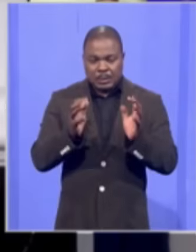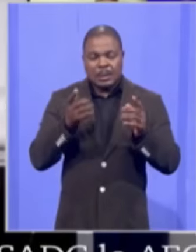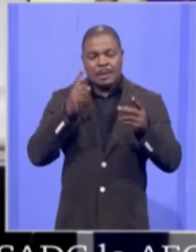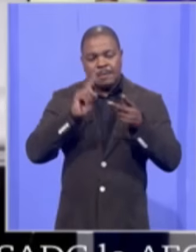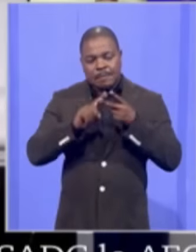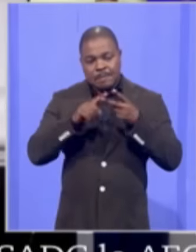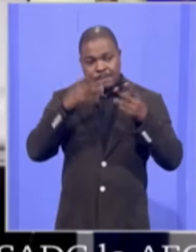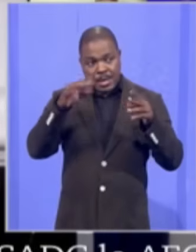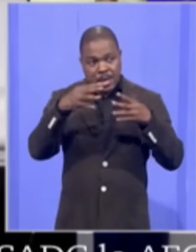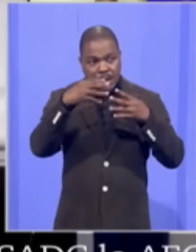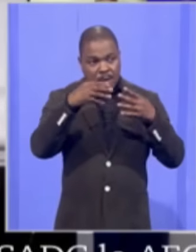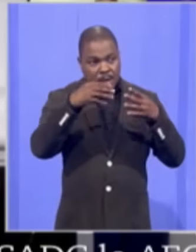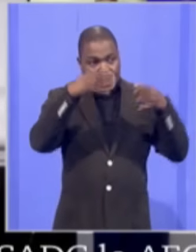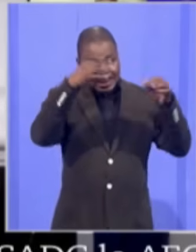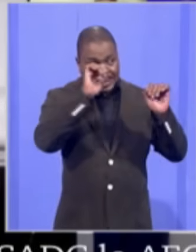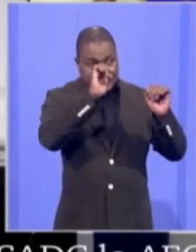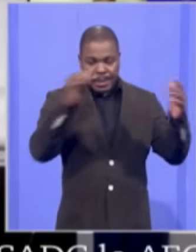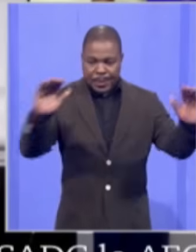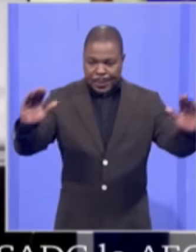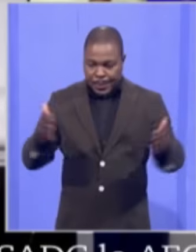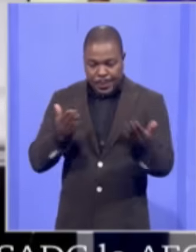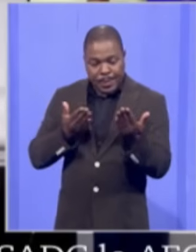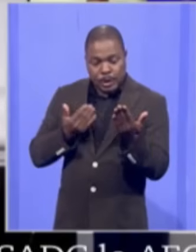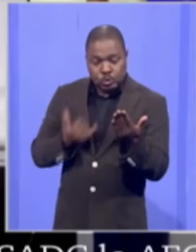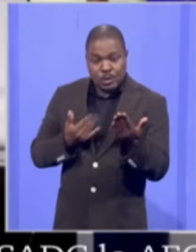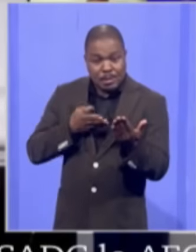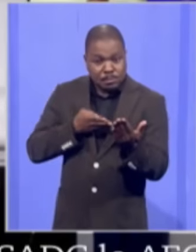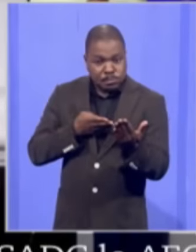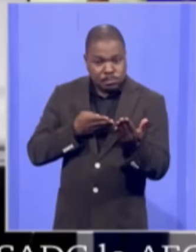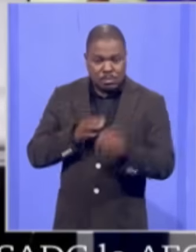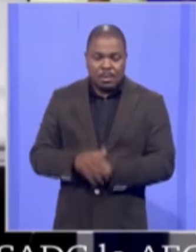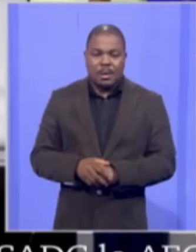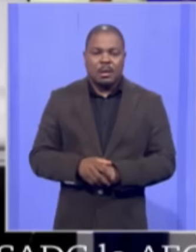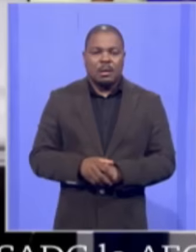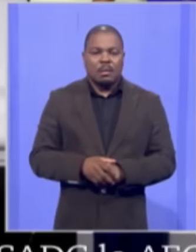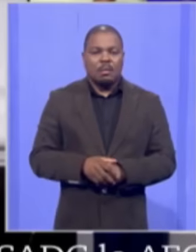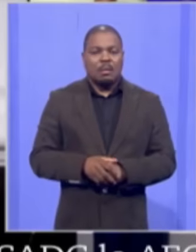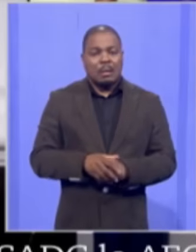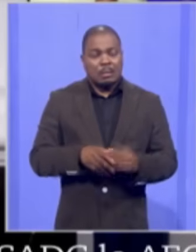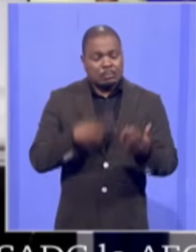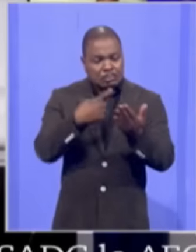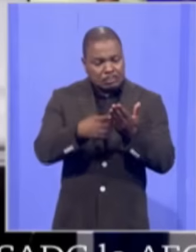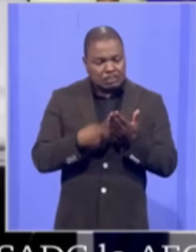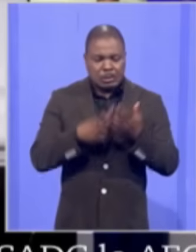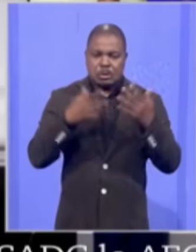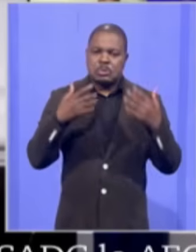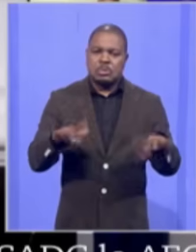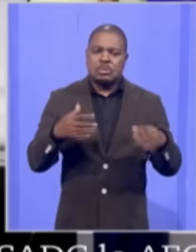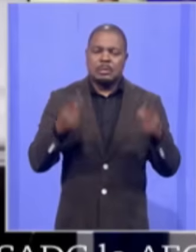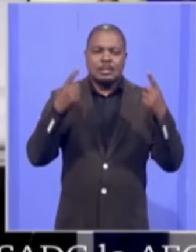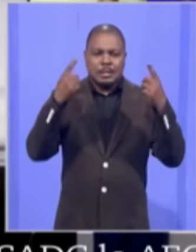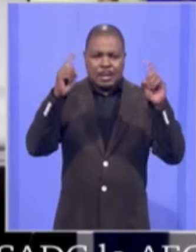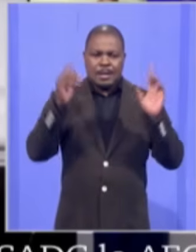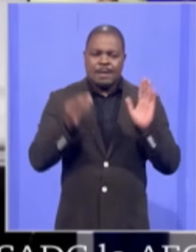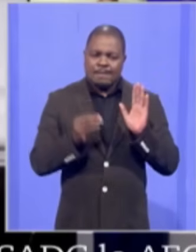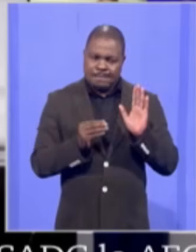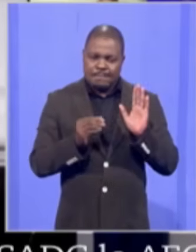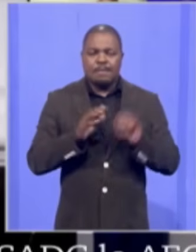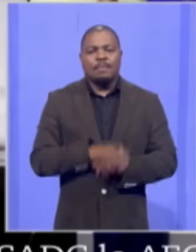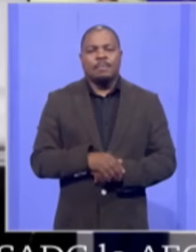before us today. These engagements have yielded commendable successes.